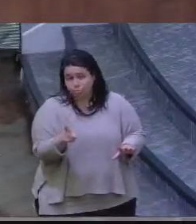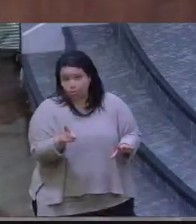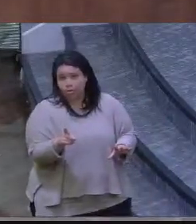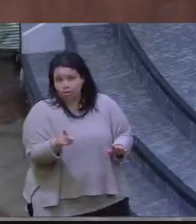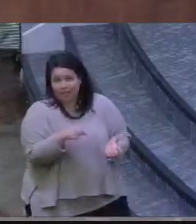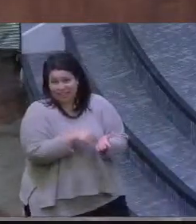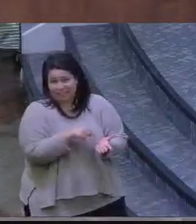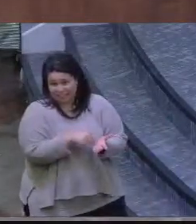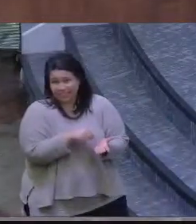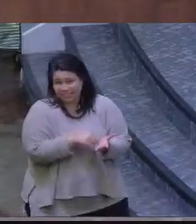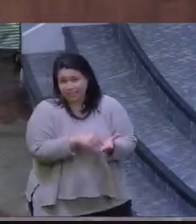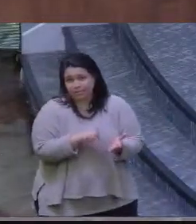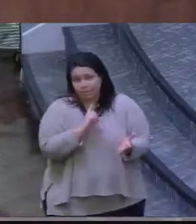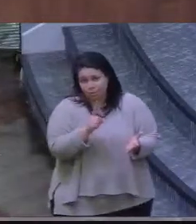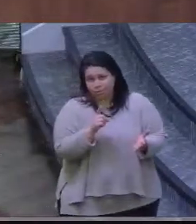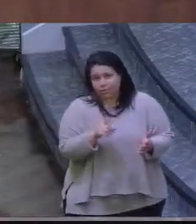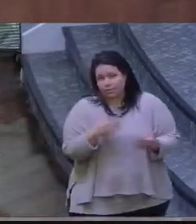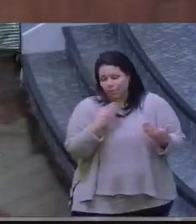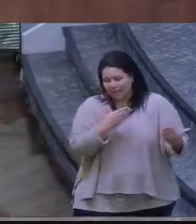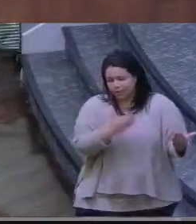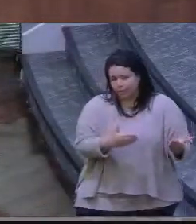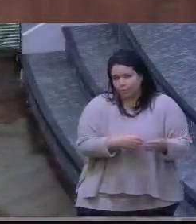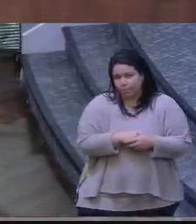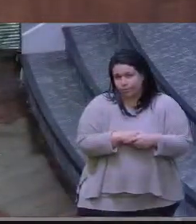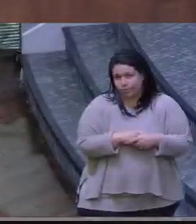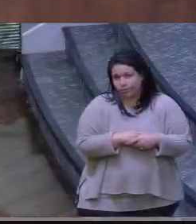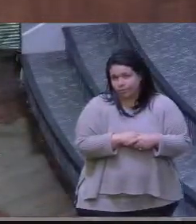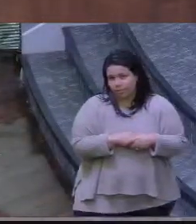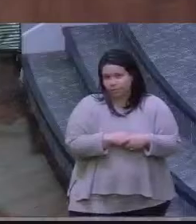ma'am. Okay. Other comments?